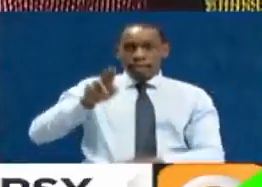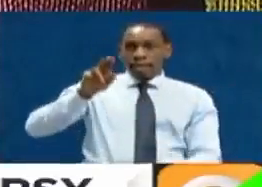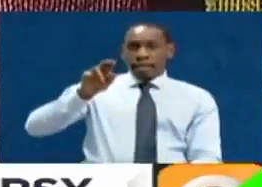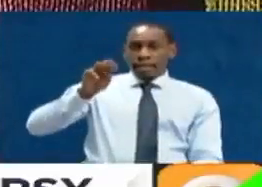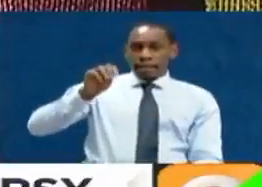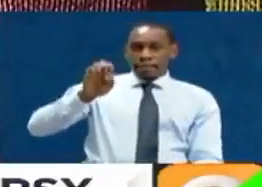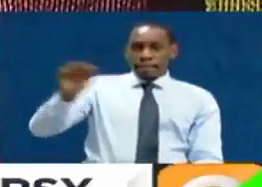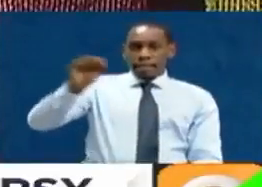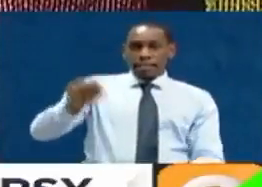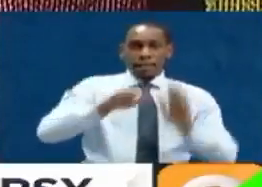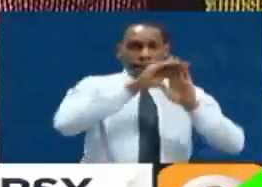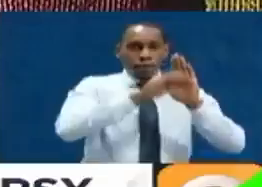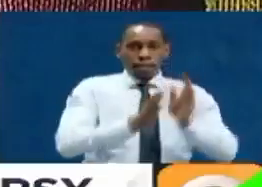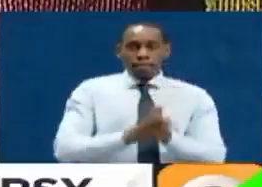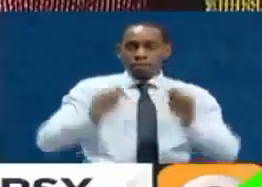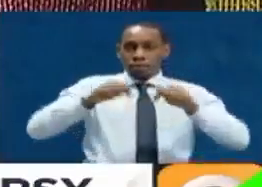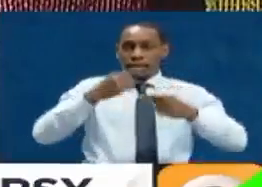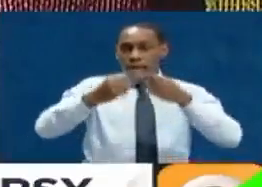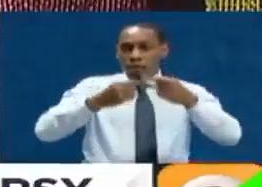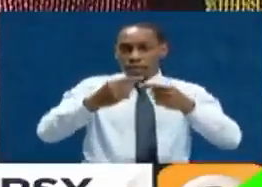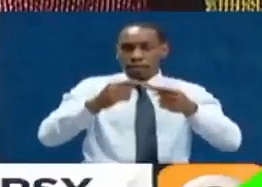MES program. Well, to date,